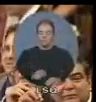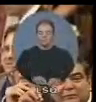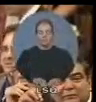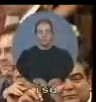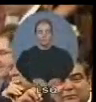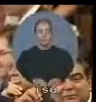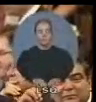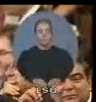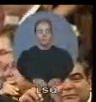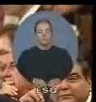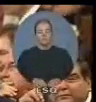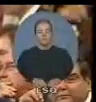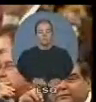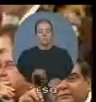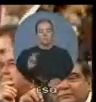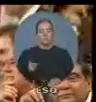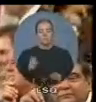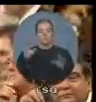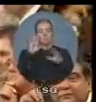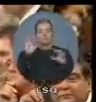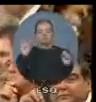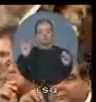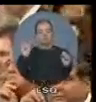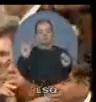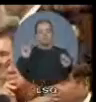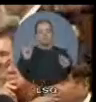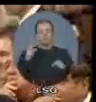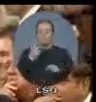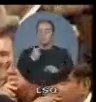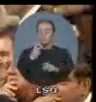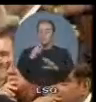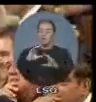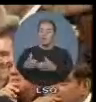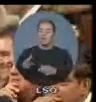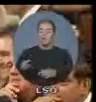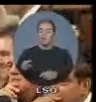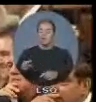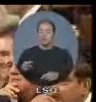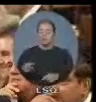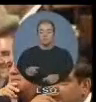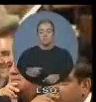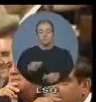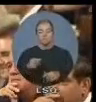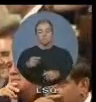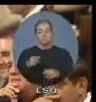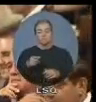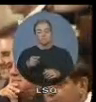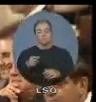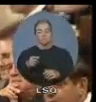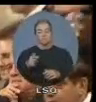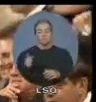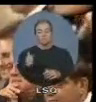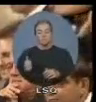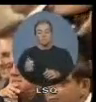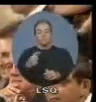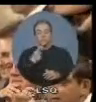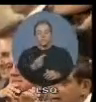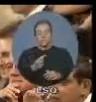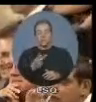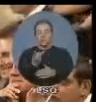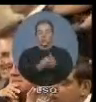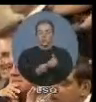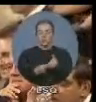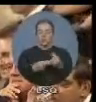campaign chair for the Liberal Party, who conducted the survey, Mr. Speaker, unequivocally states, and let me quote, dual marketing is the preference amongst farmers for